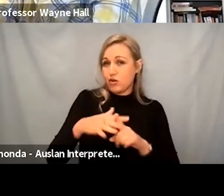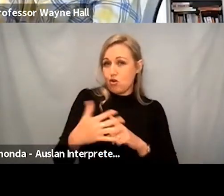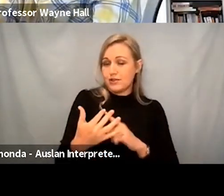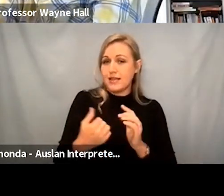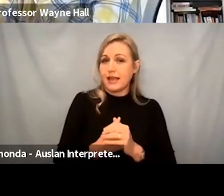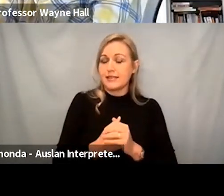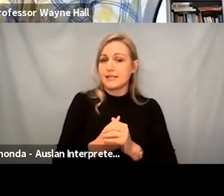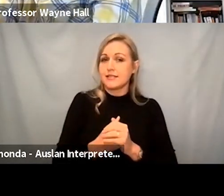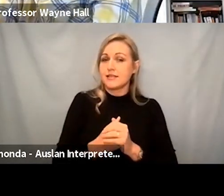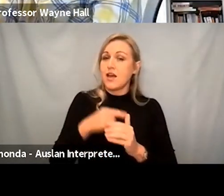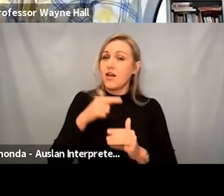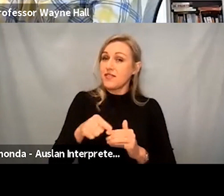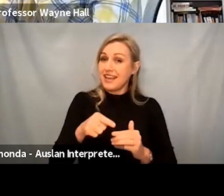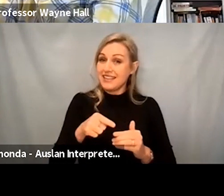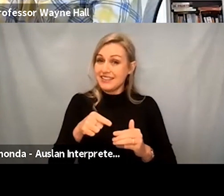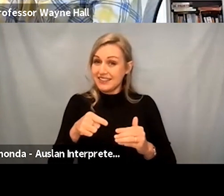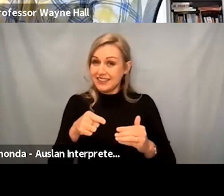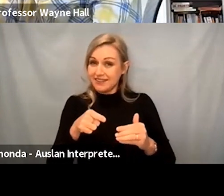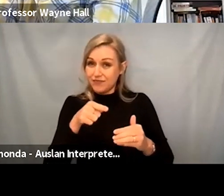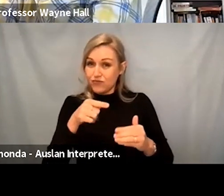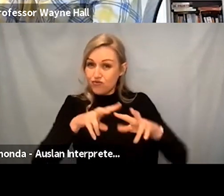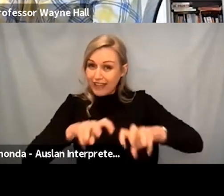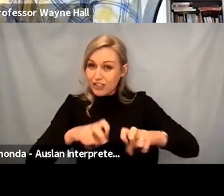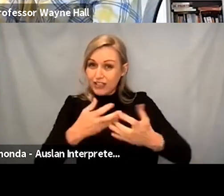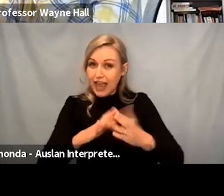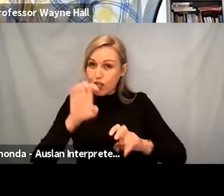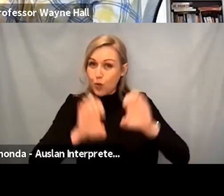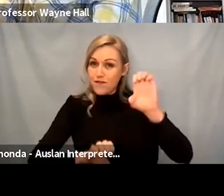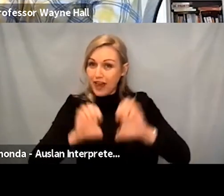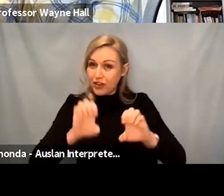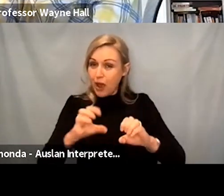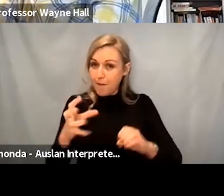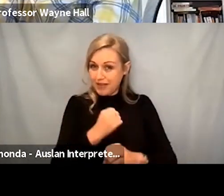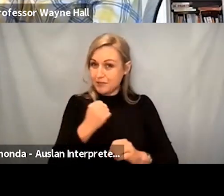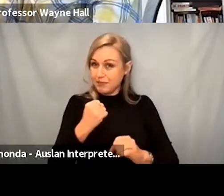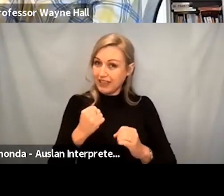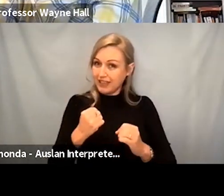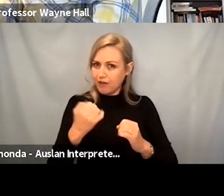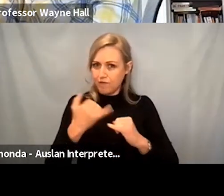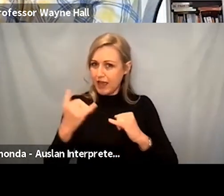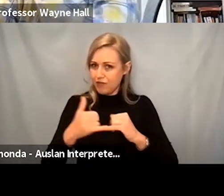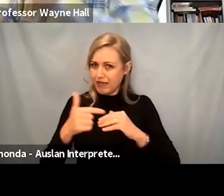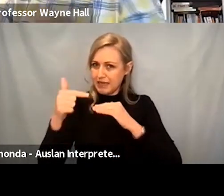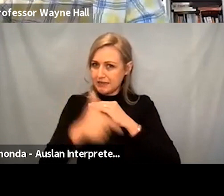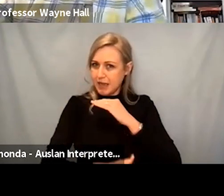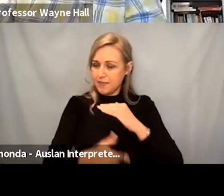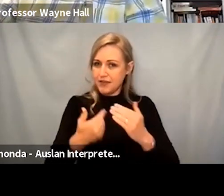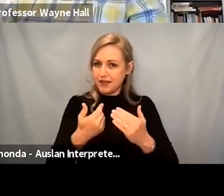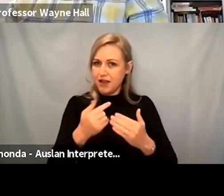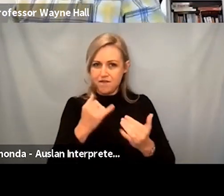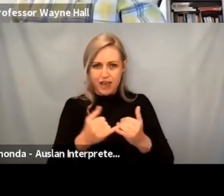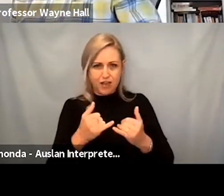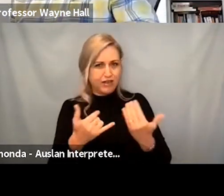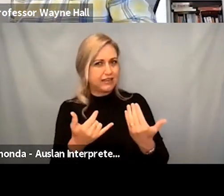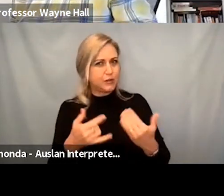the evaluation of this, I imagine, must be quite complicated because it's a very intensive treatment. I mean, Robin, how do you adjust for the fact